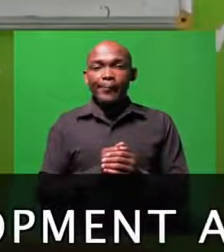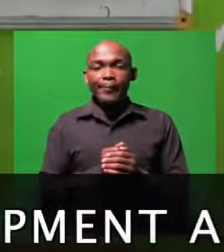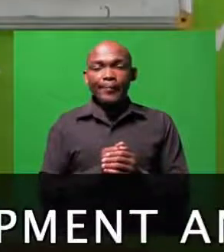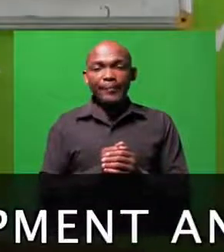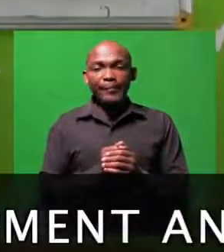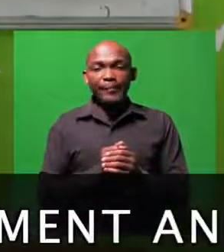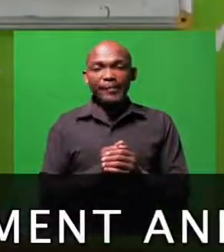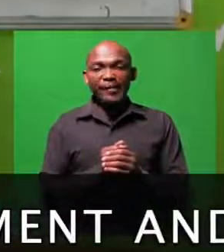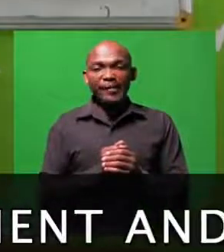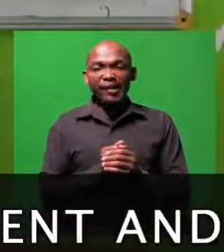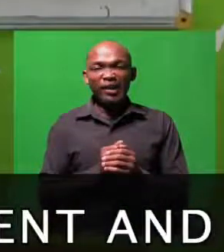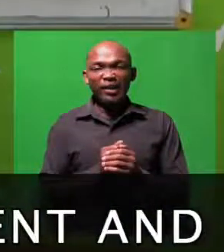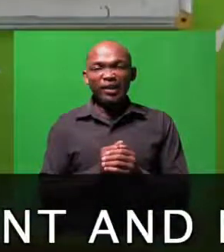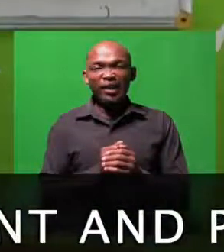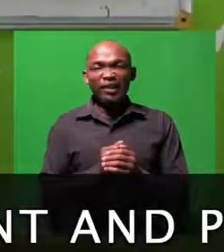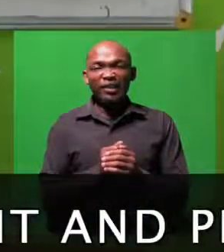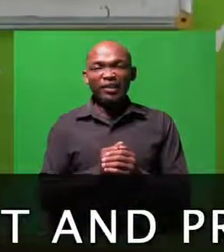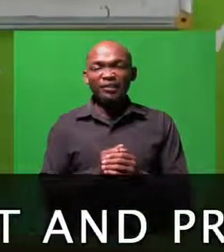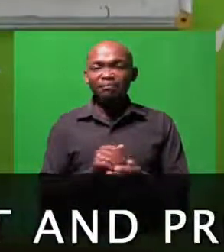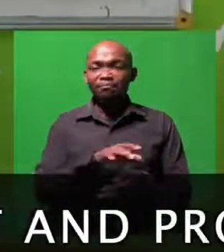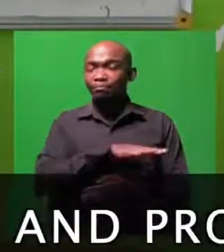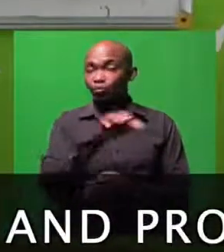all